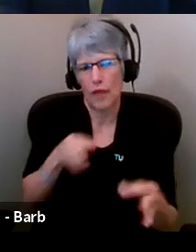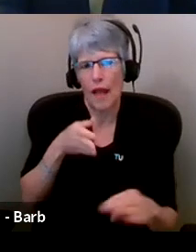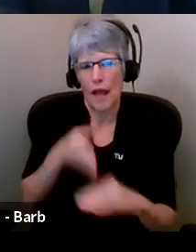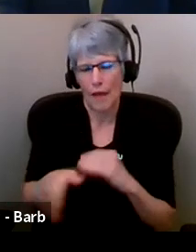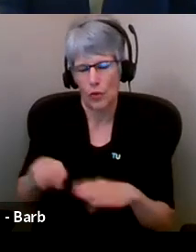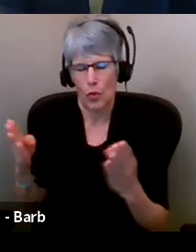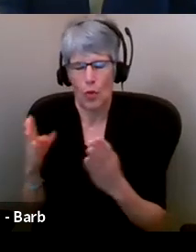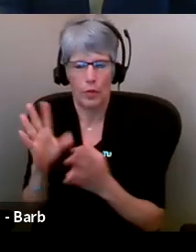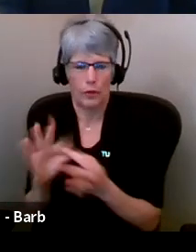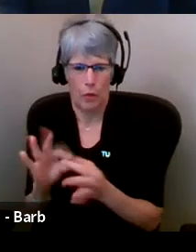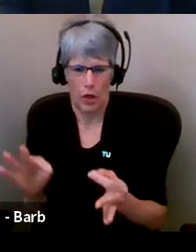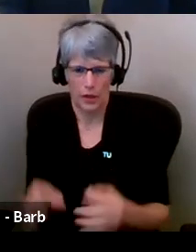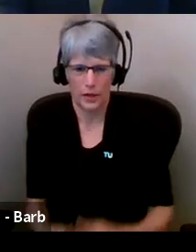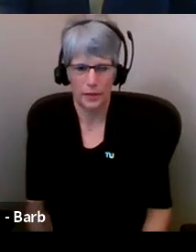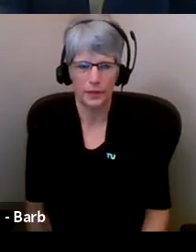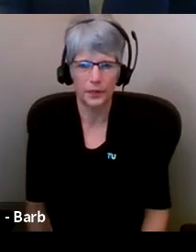President Schatzel.